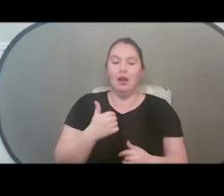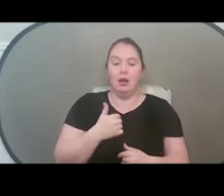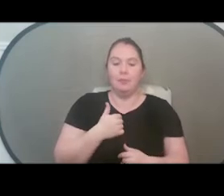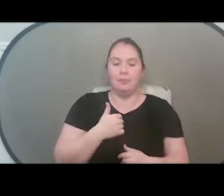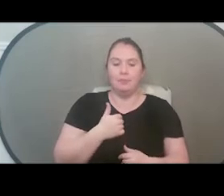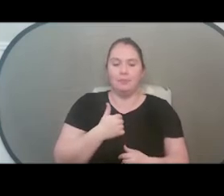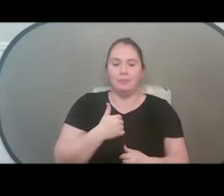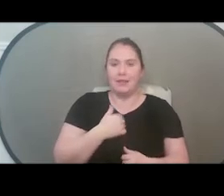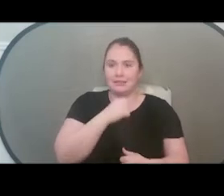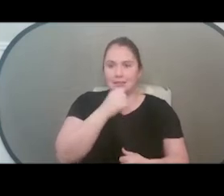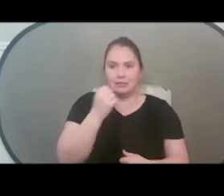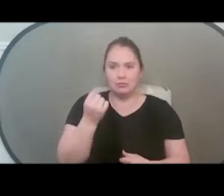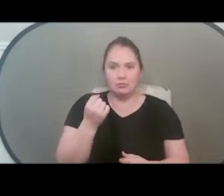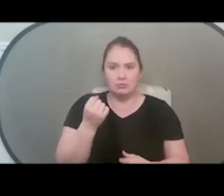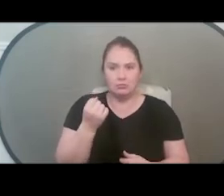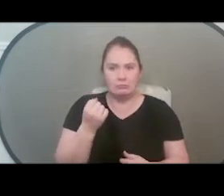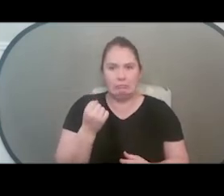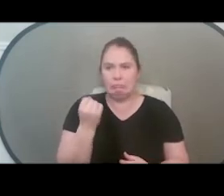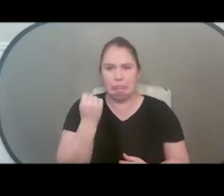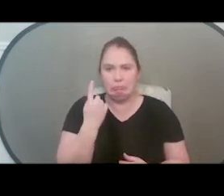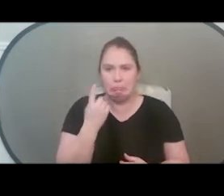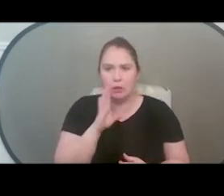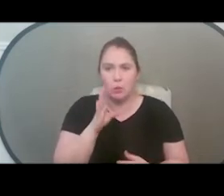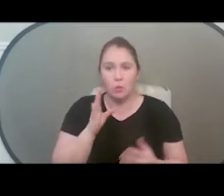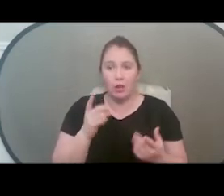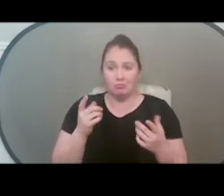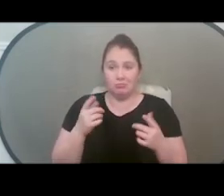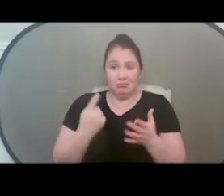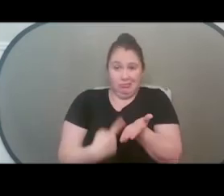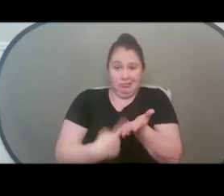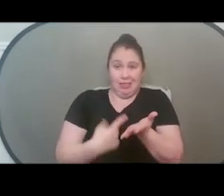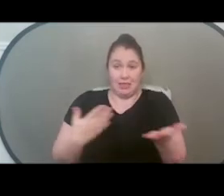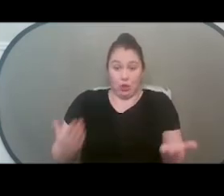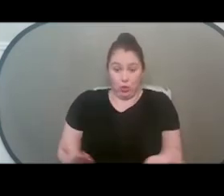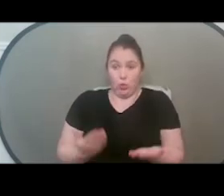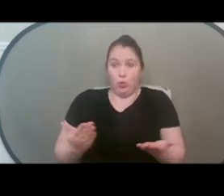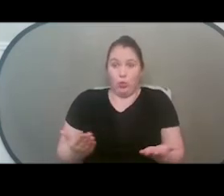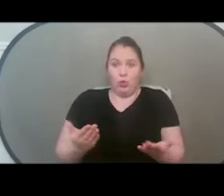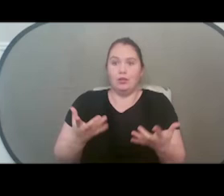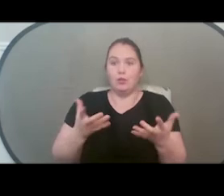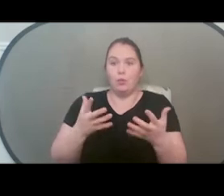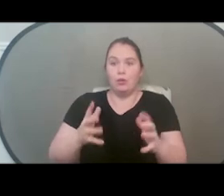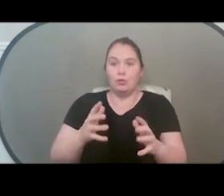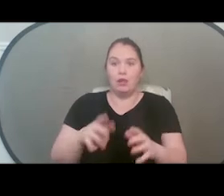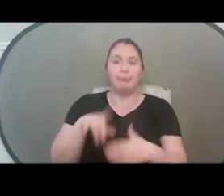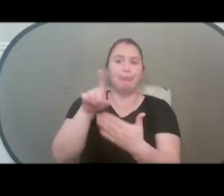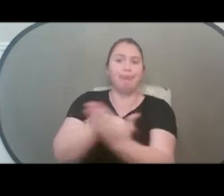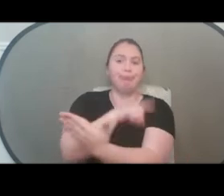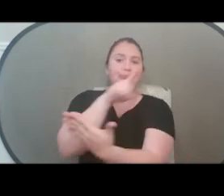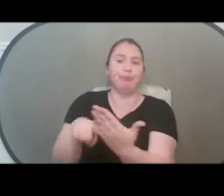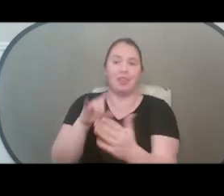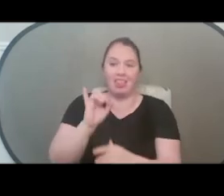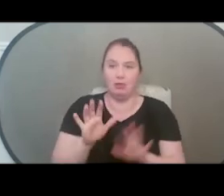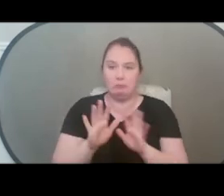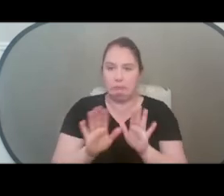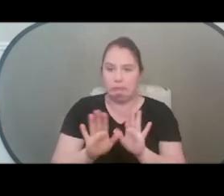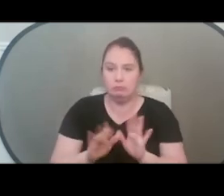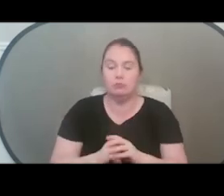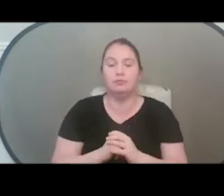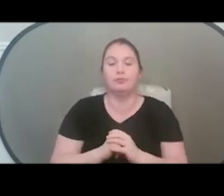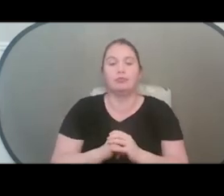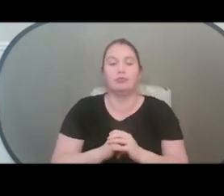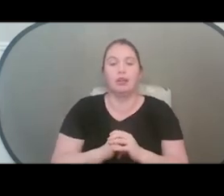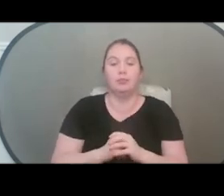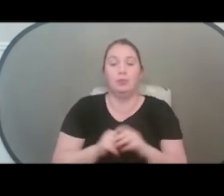the understanding that would necessarily land here. I wouldn't prohibit that, but yeah, to